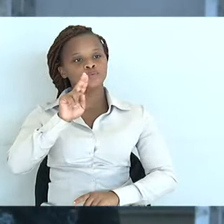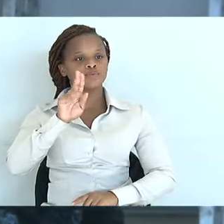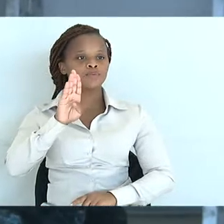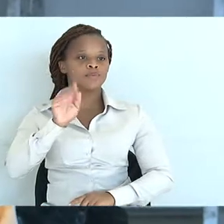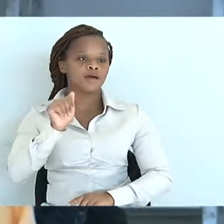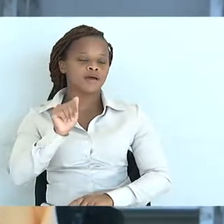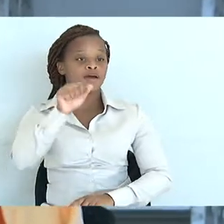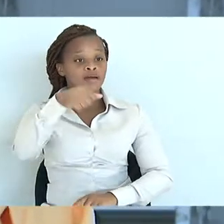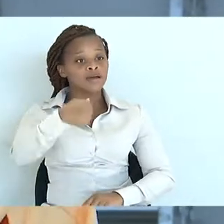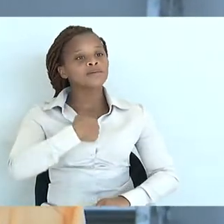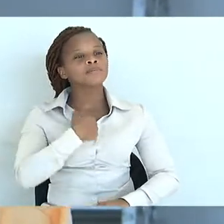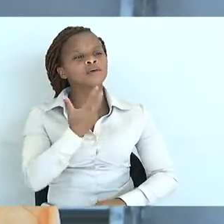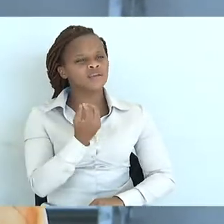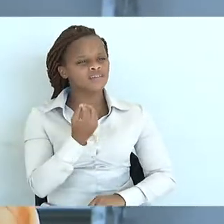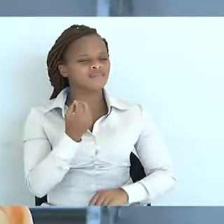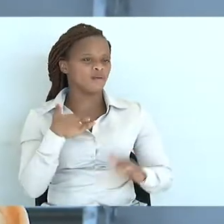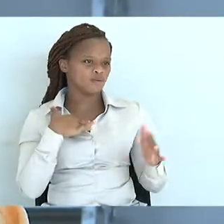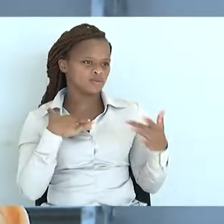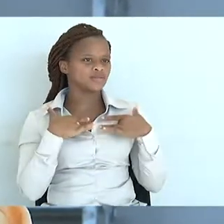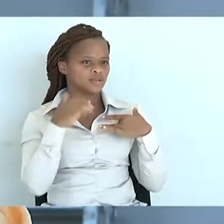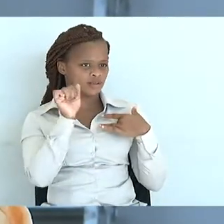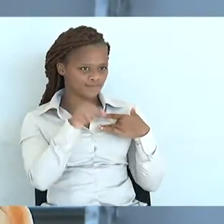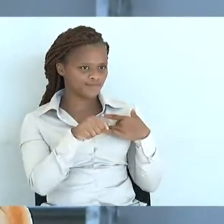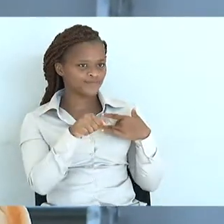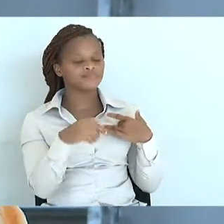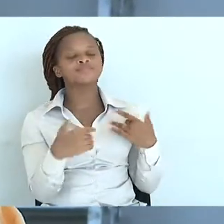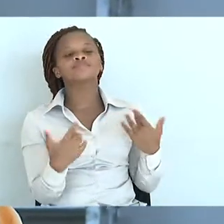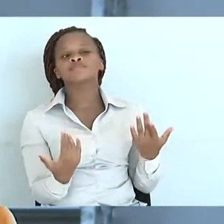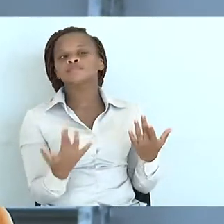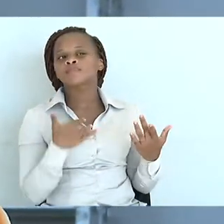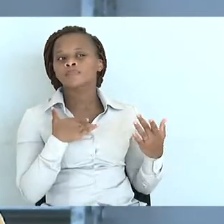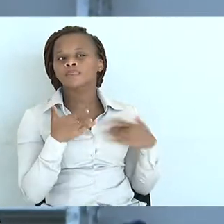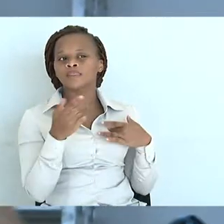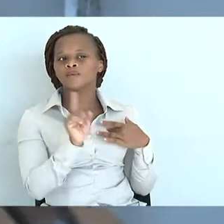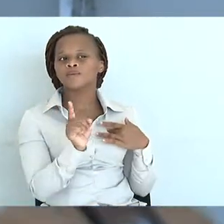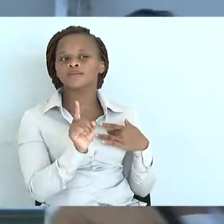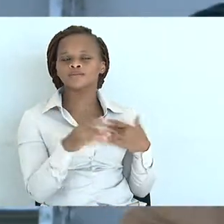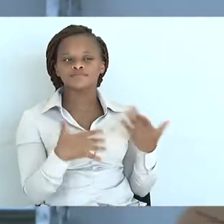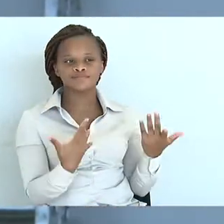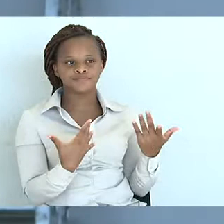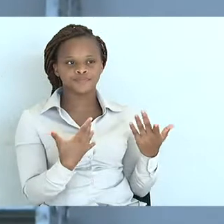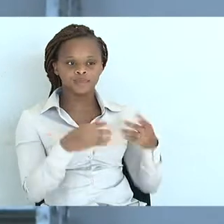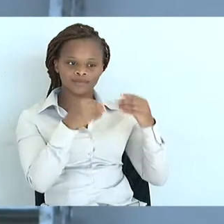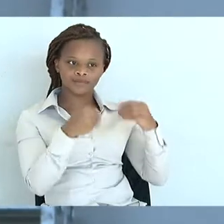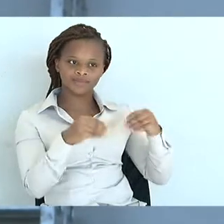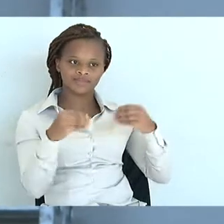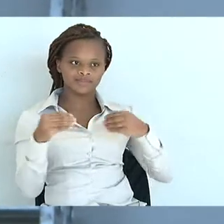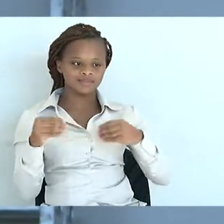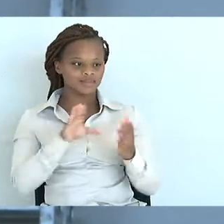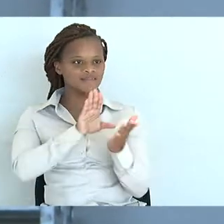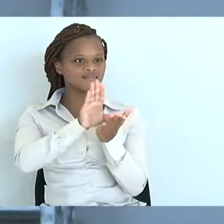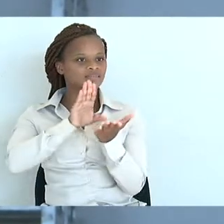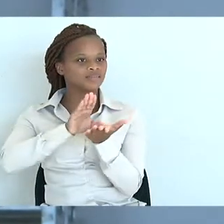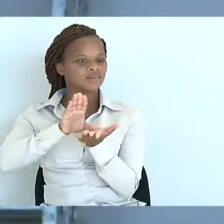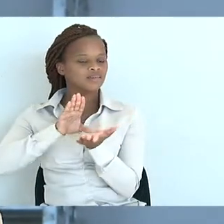My concern is cooperative funding.